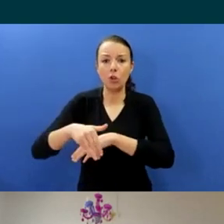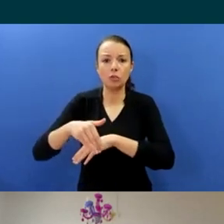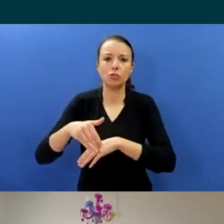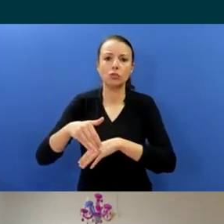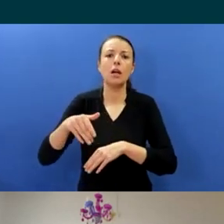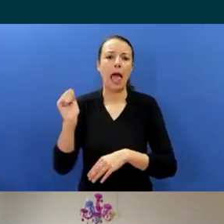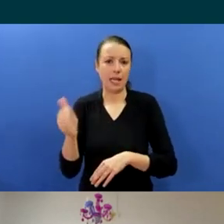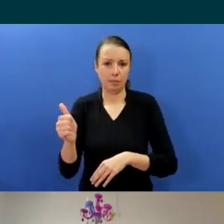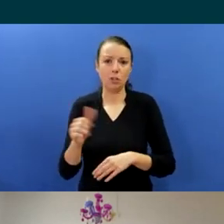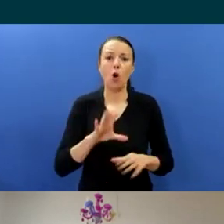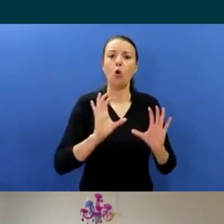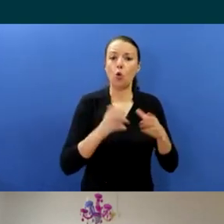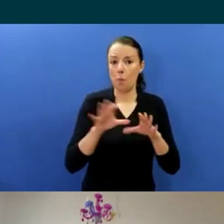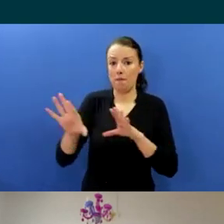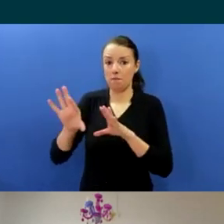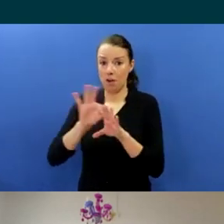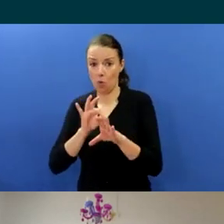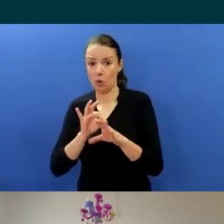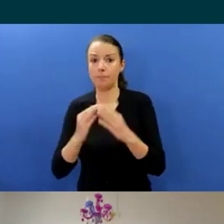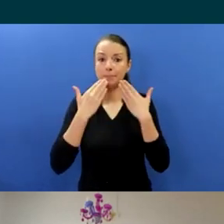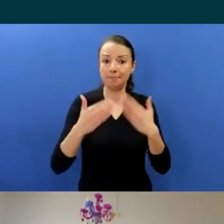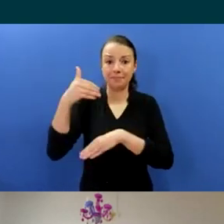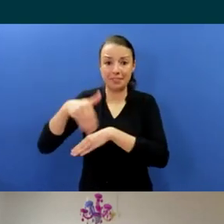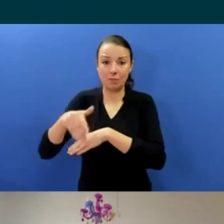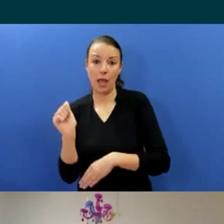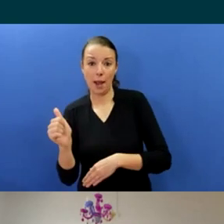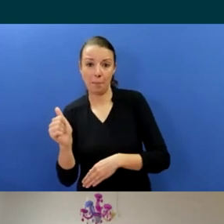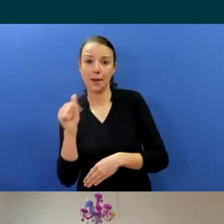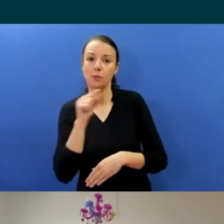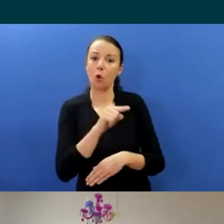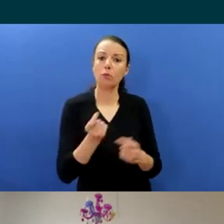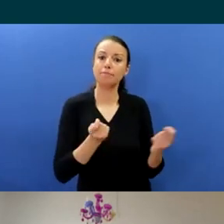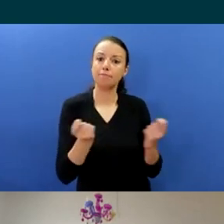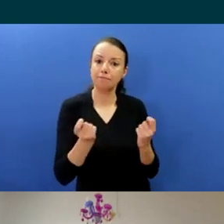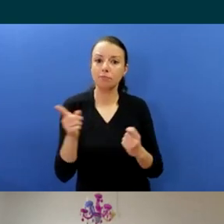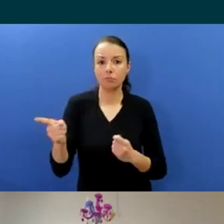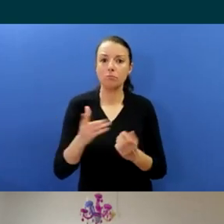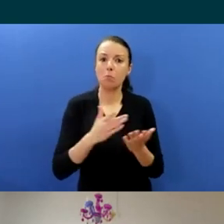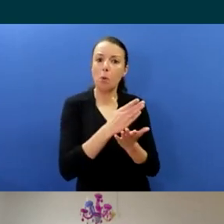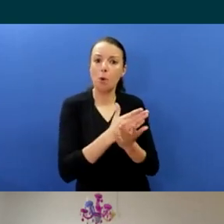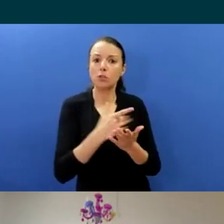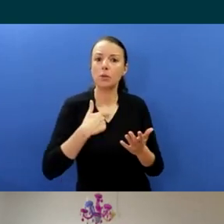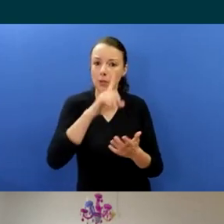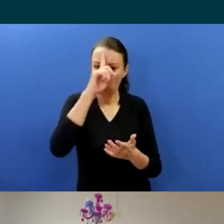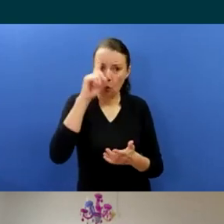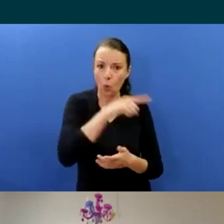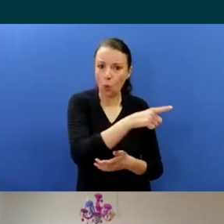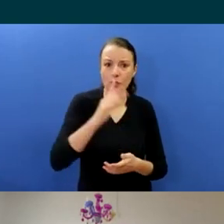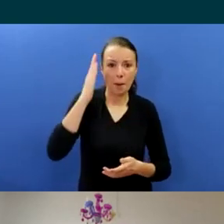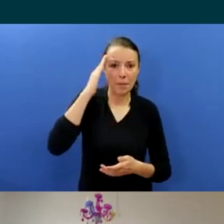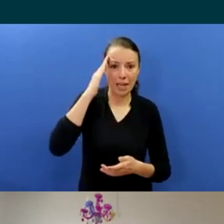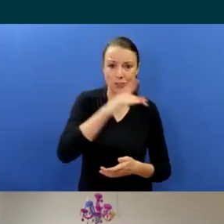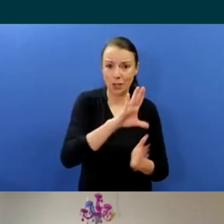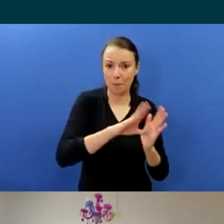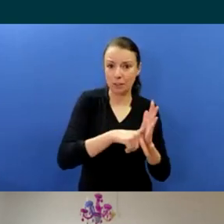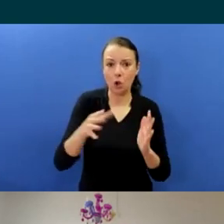discussing about. Because of course, citizens are not specialized in all these subjects, and it is important